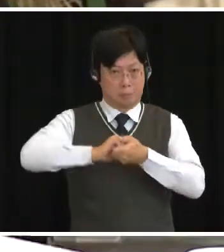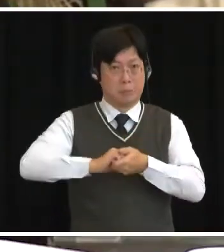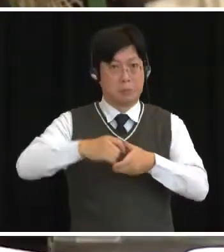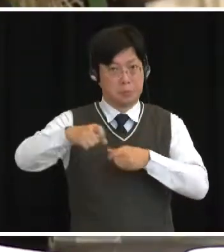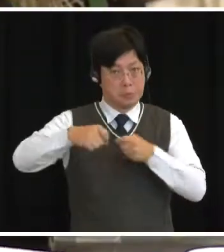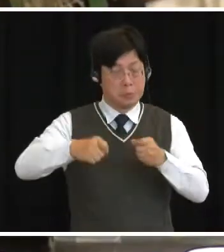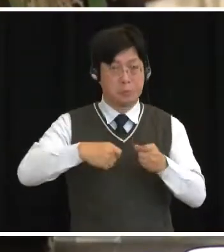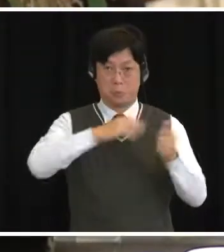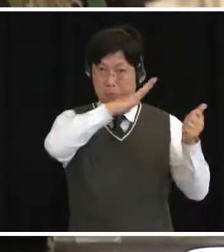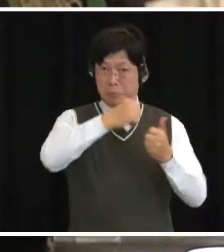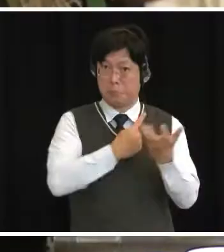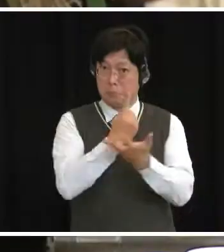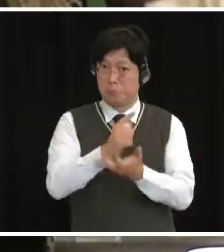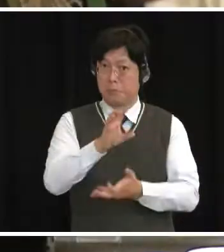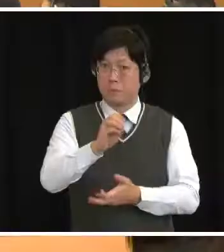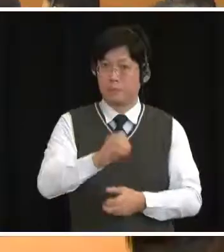already.